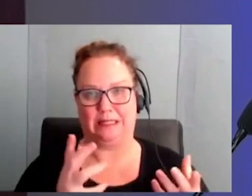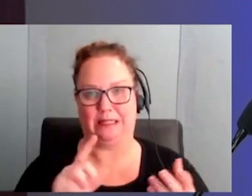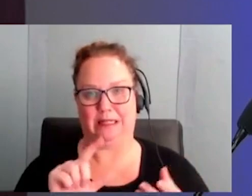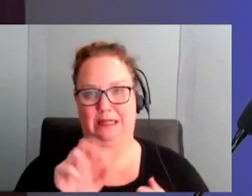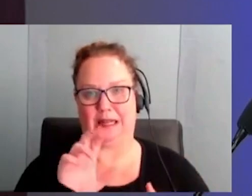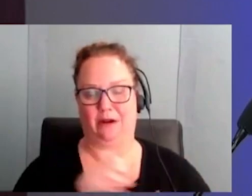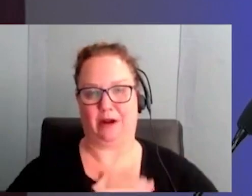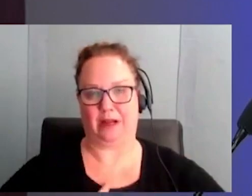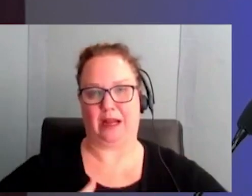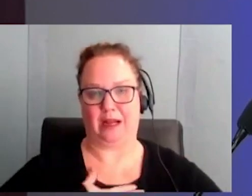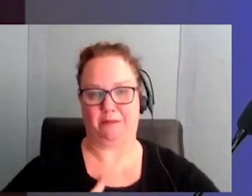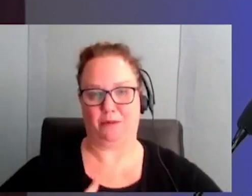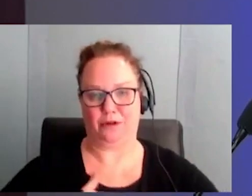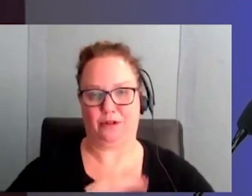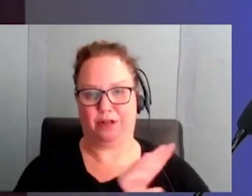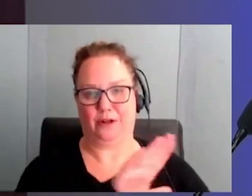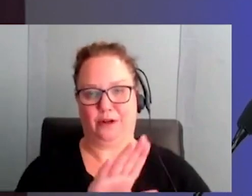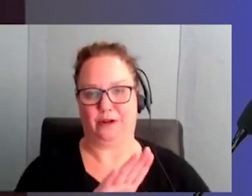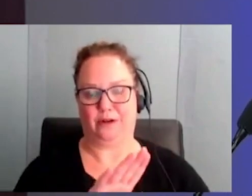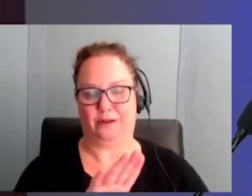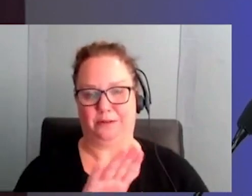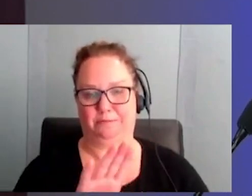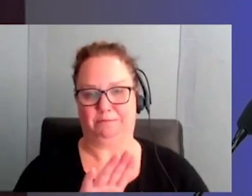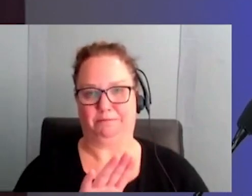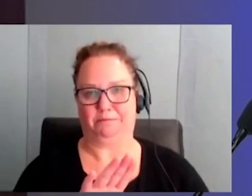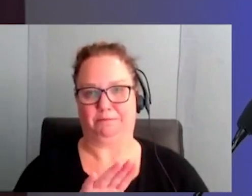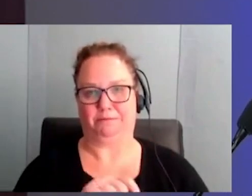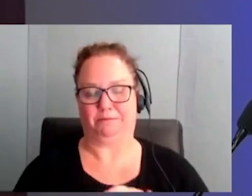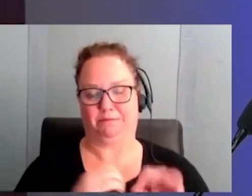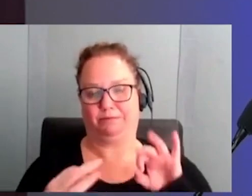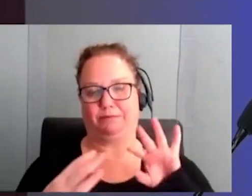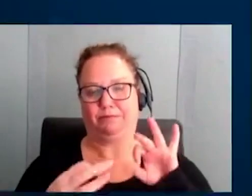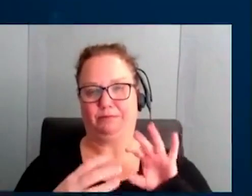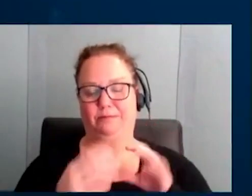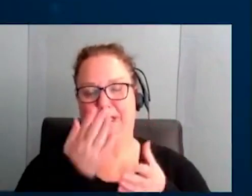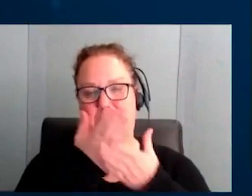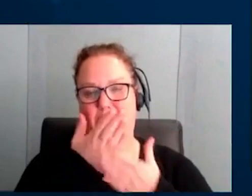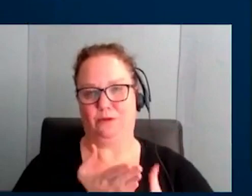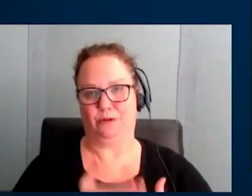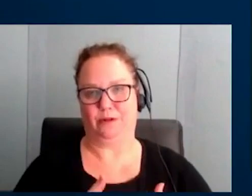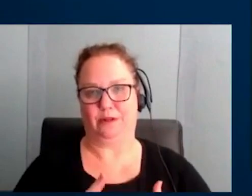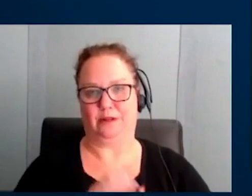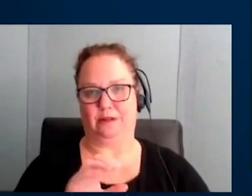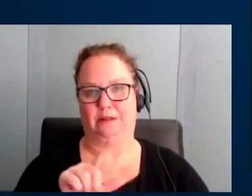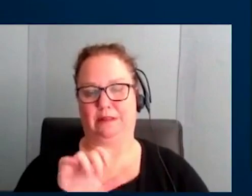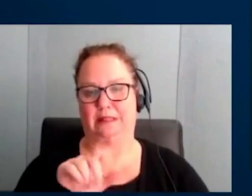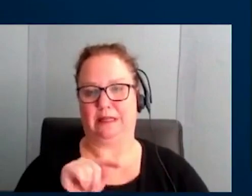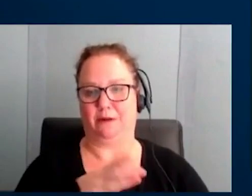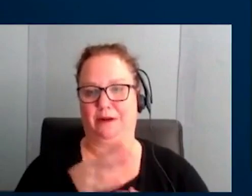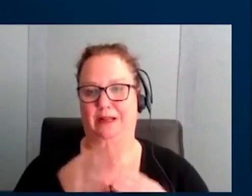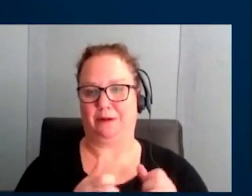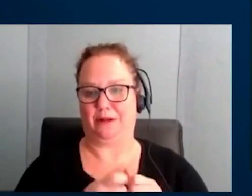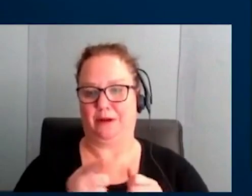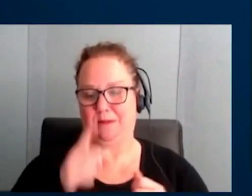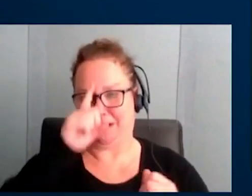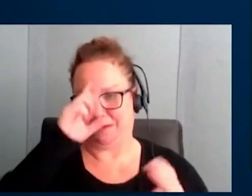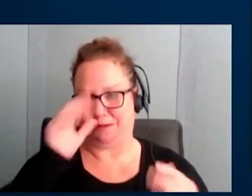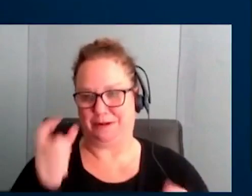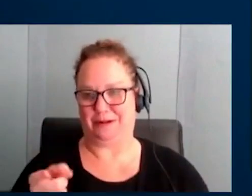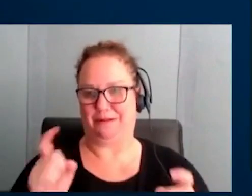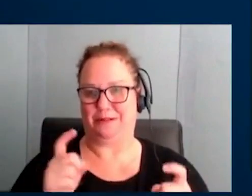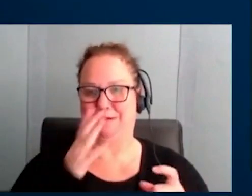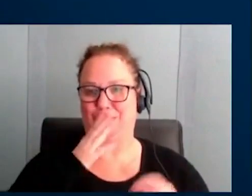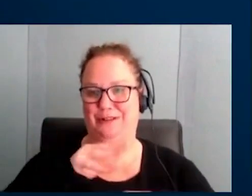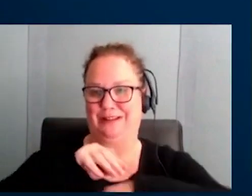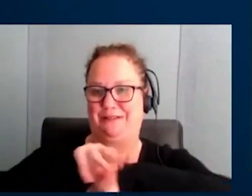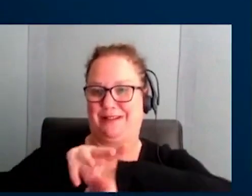your insight and kind of giving us the harsh facts and truth. Clint, I want to end with you because I'm hoping you're going to give us some really good advice. If you